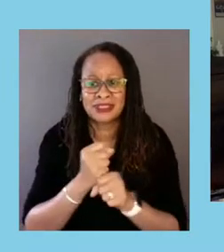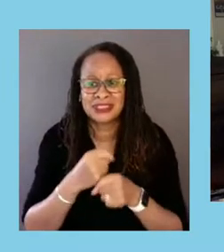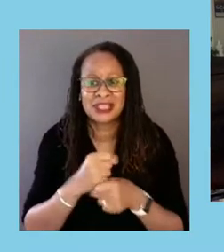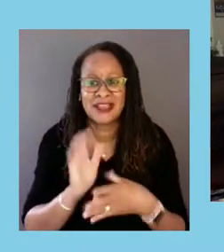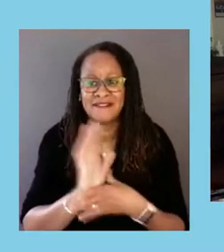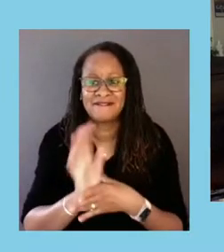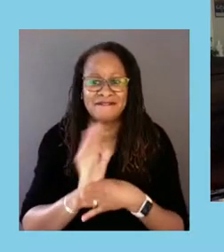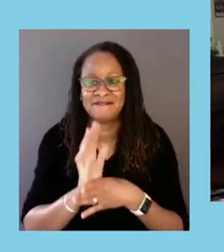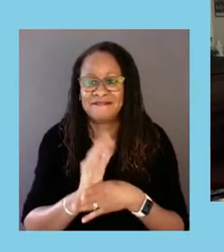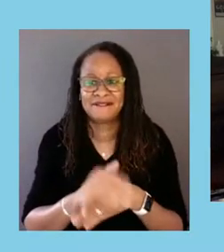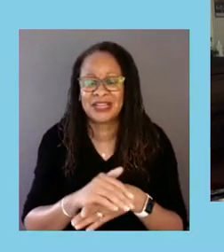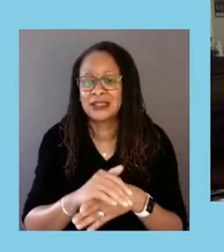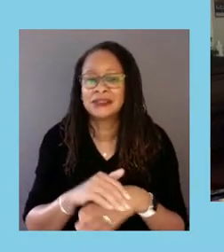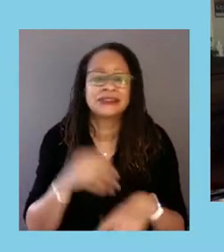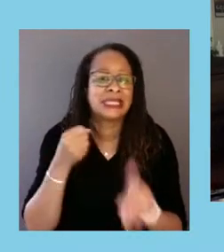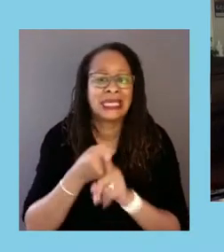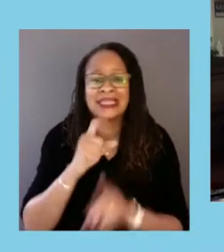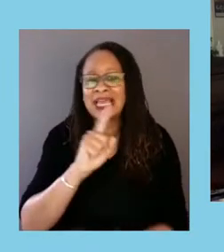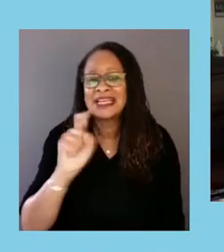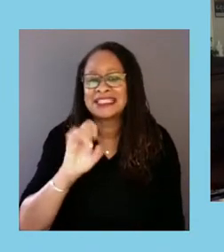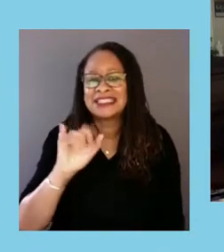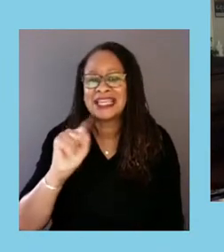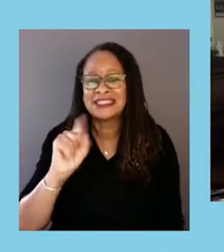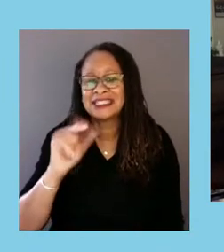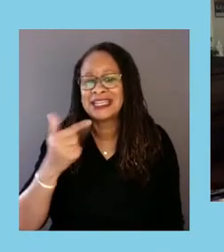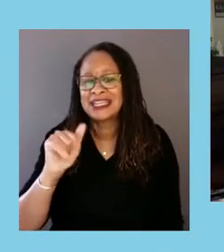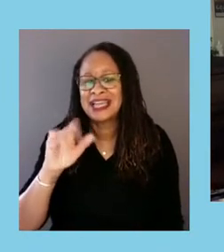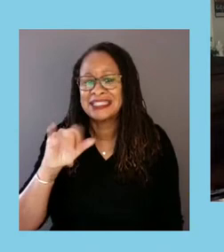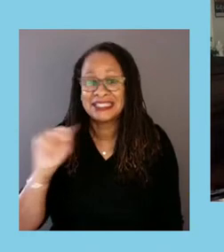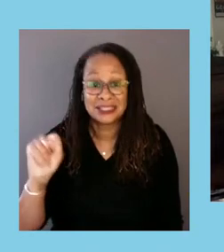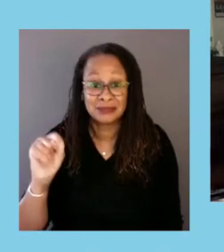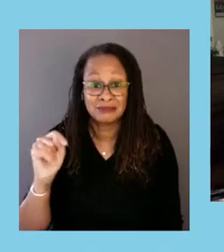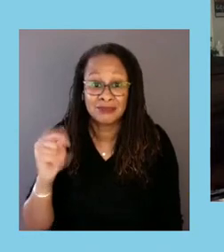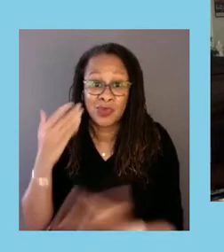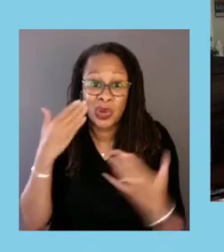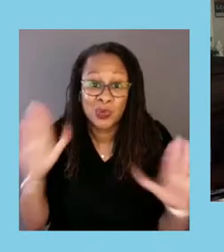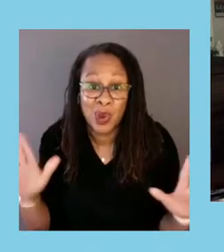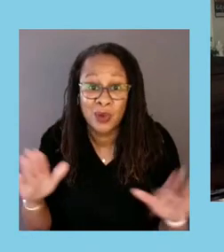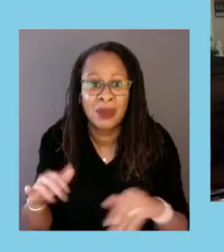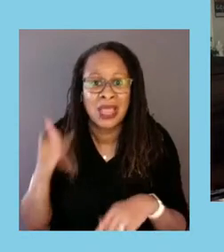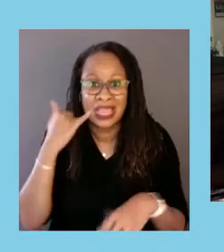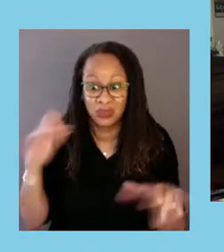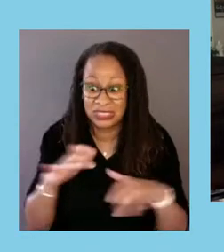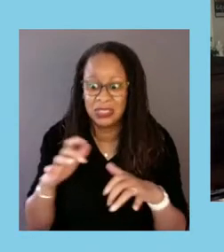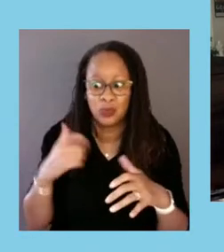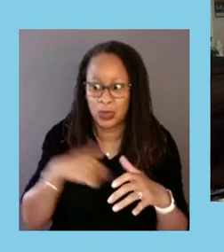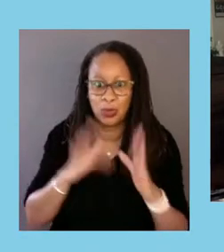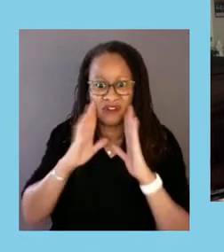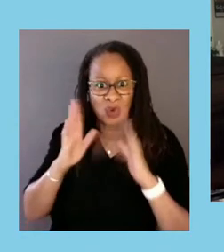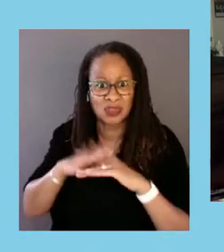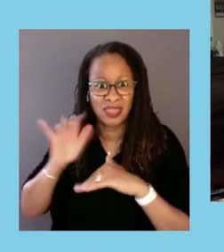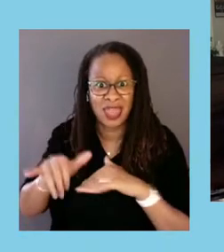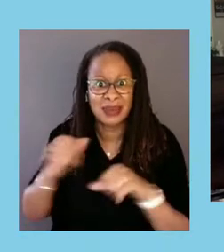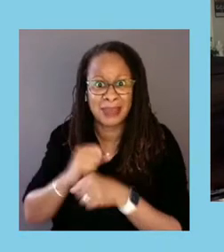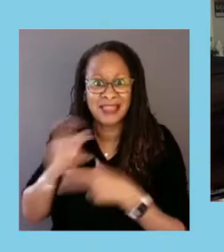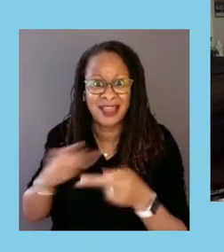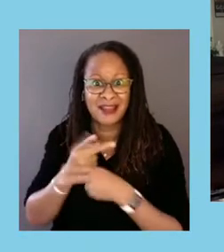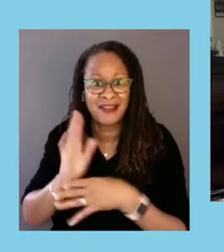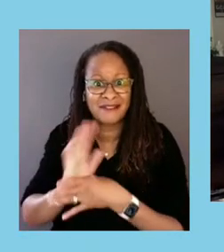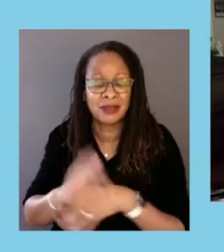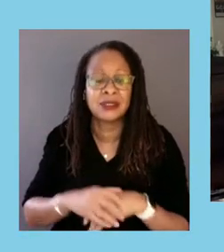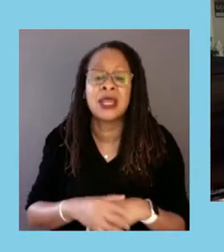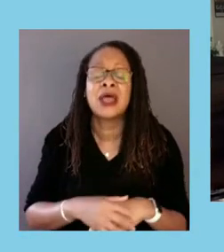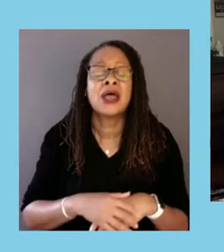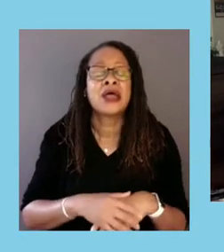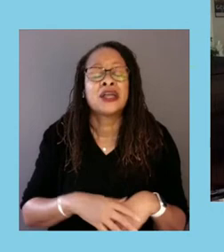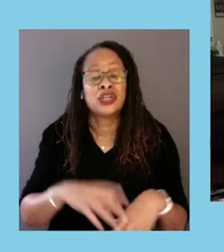zeitgeist? We have no idea. If we did, we'd all be making all those films, but we don't know. You can only do things to make it happen, but at the end of